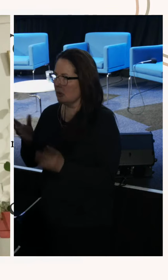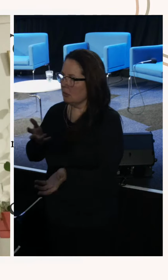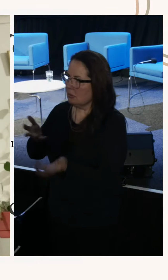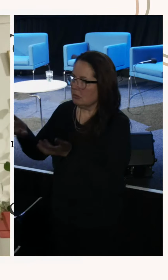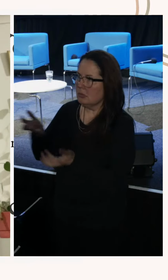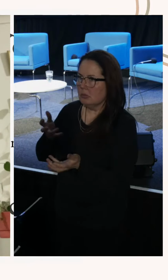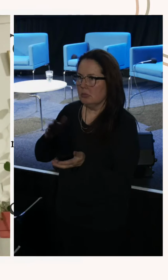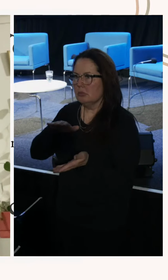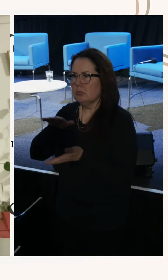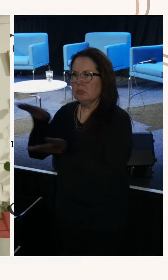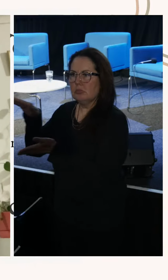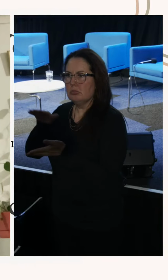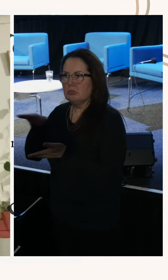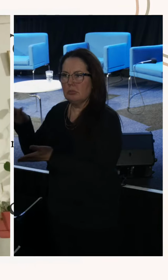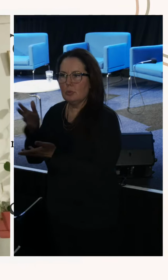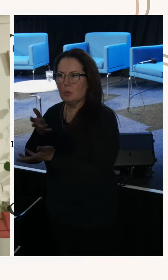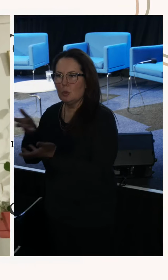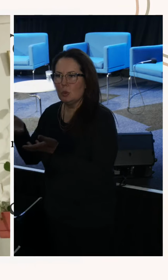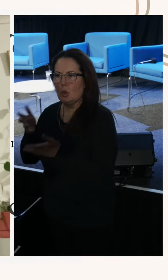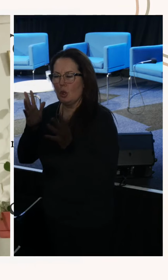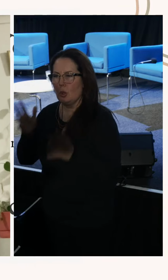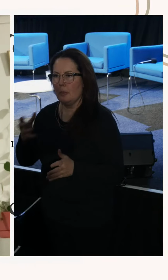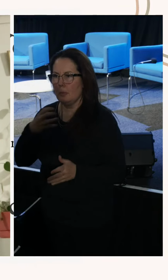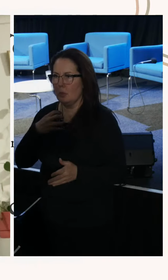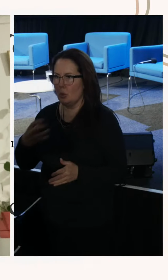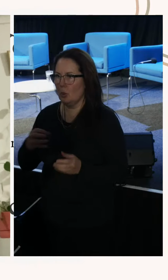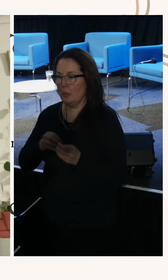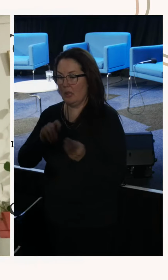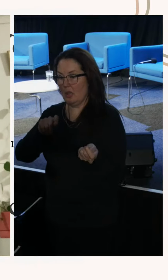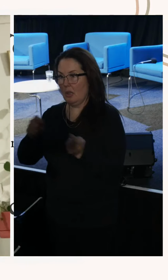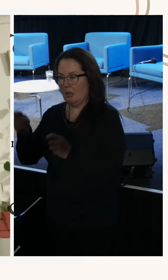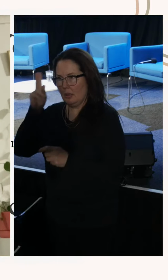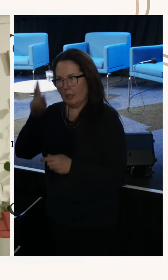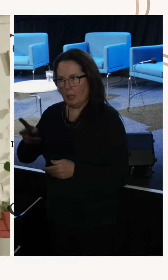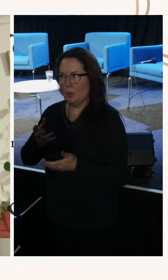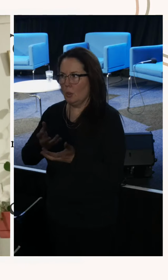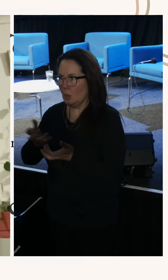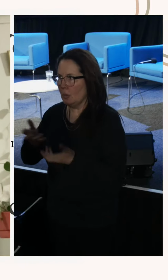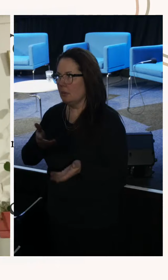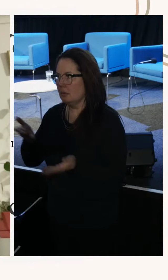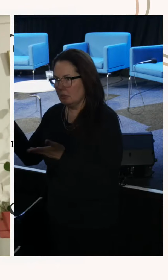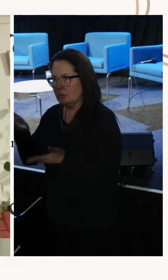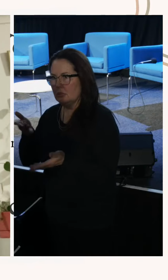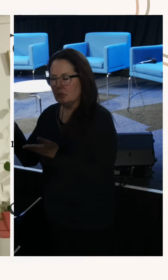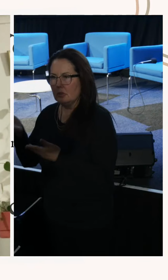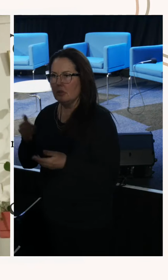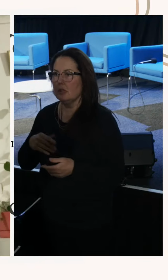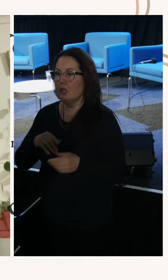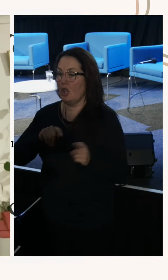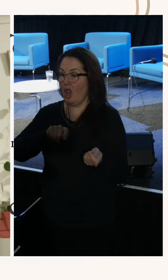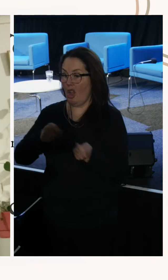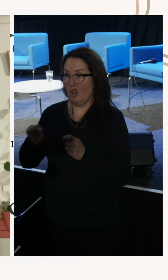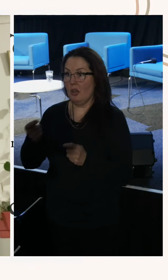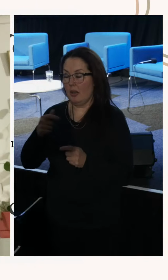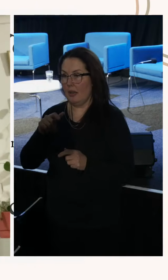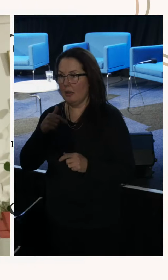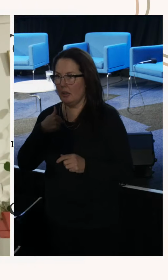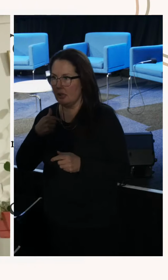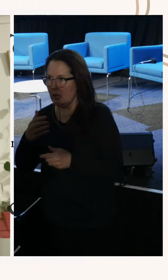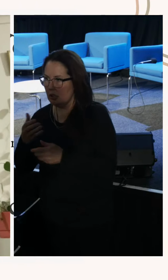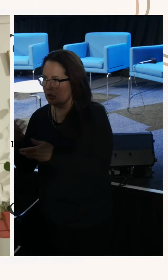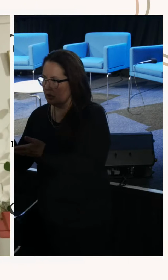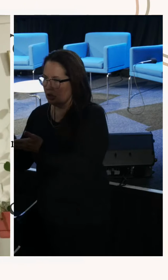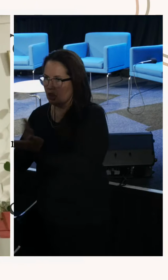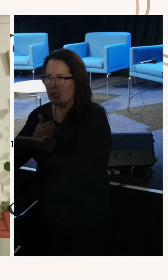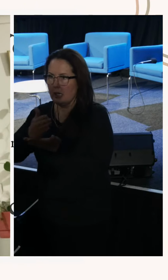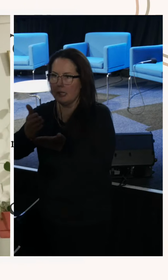with lockdowns that increased. Cakes could be easily transported and shared. Every Shabbos dinner, I take cake to my parents'